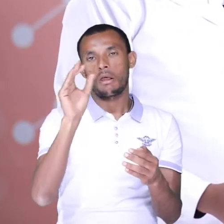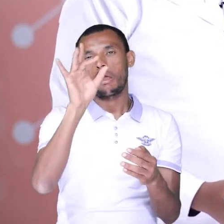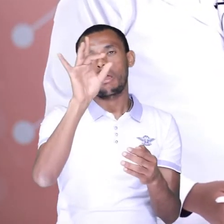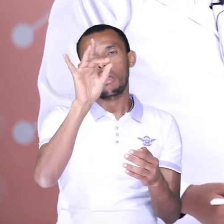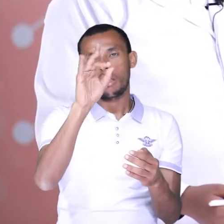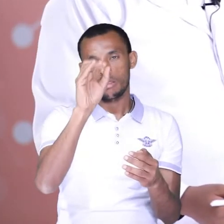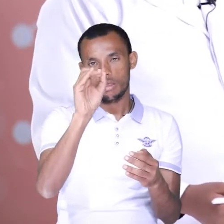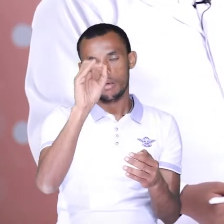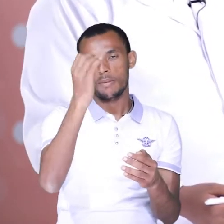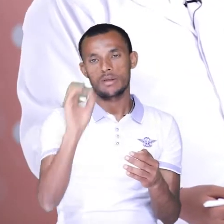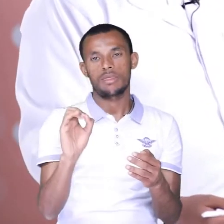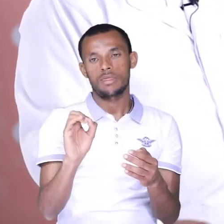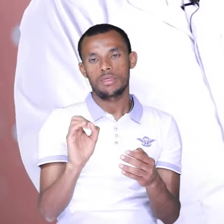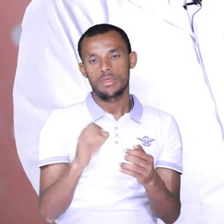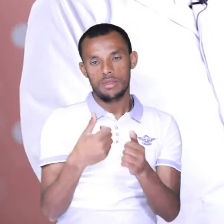80% respectively.